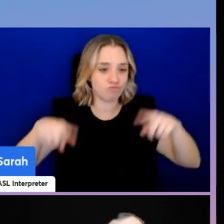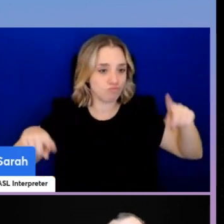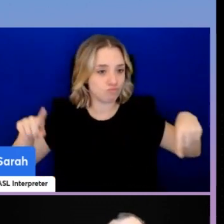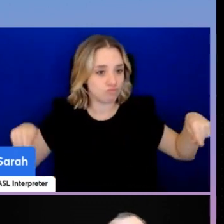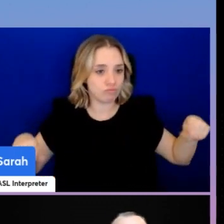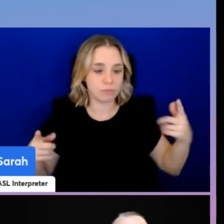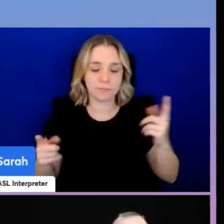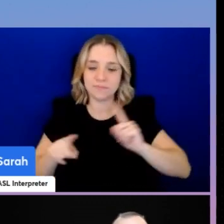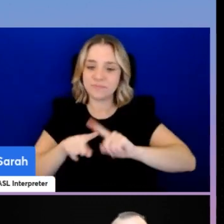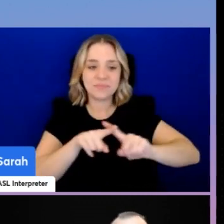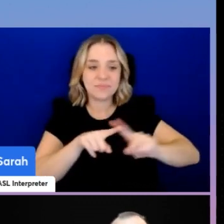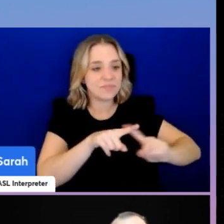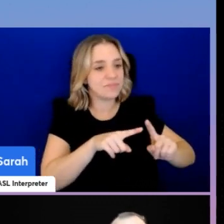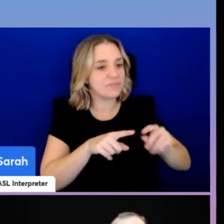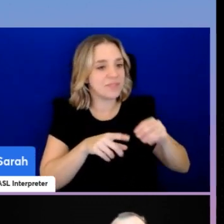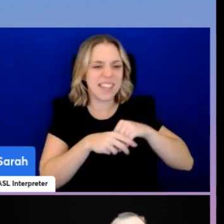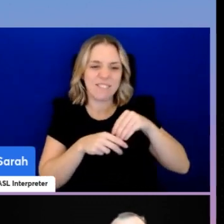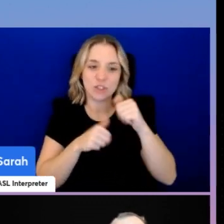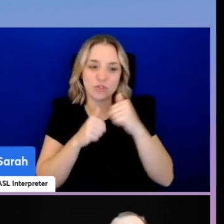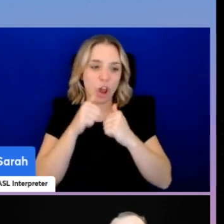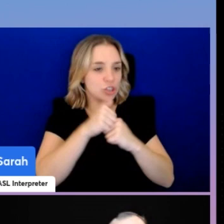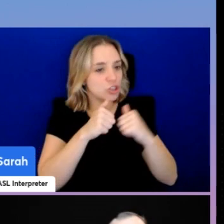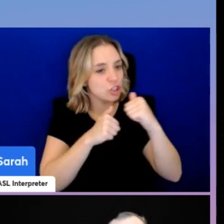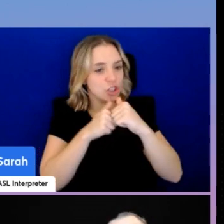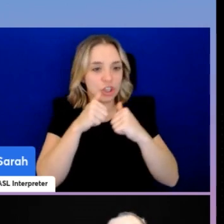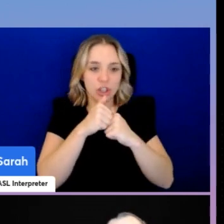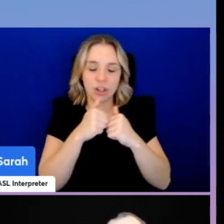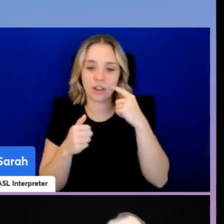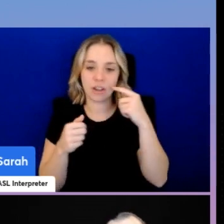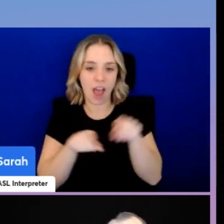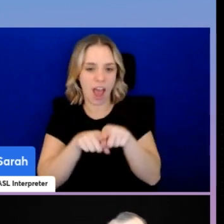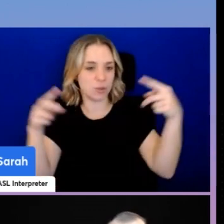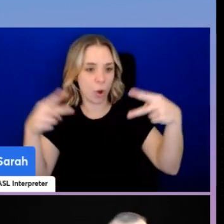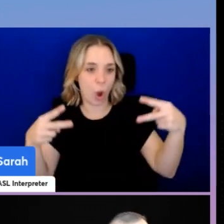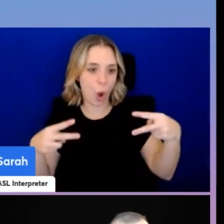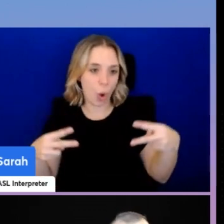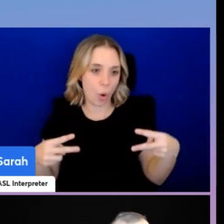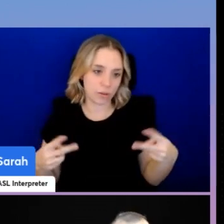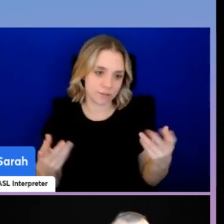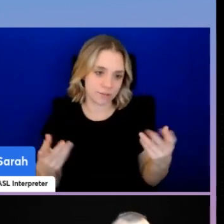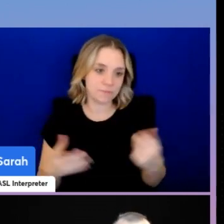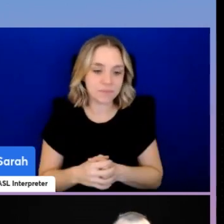of their infrastructure as code in their cloud journey.